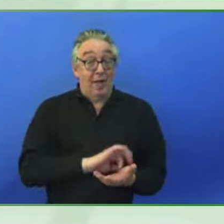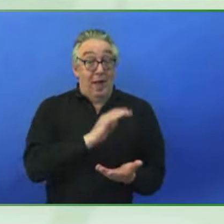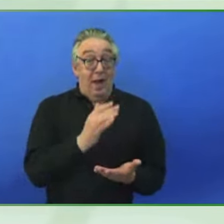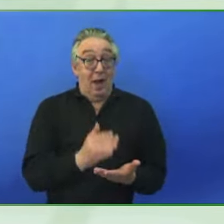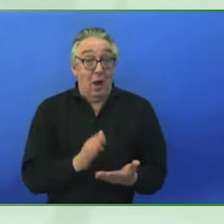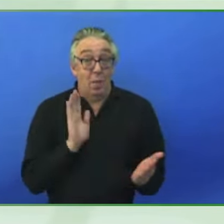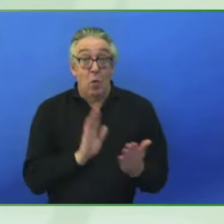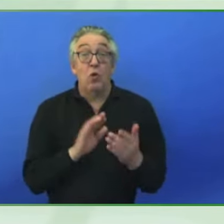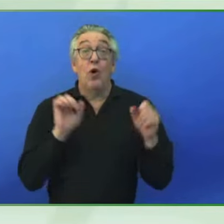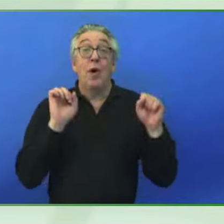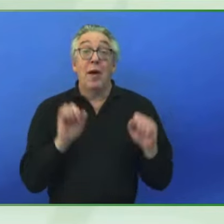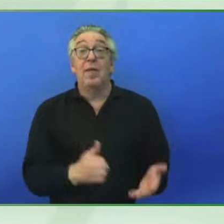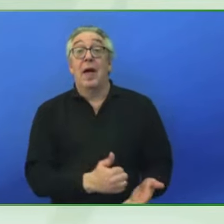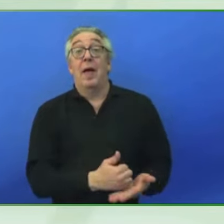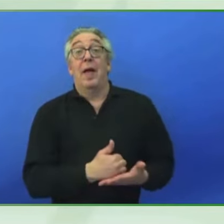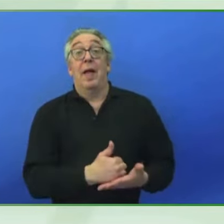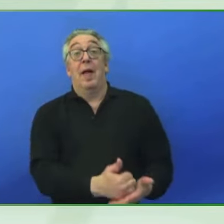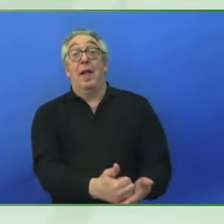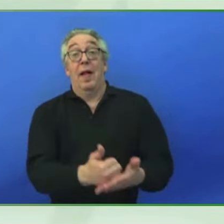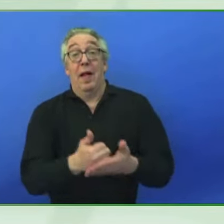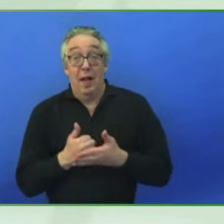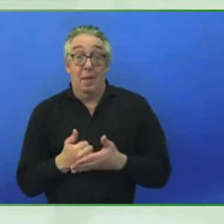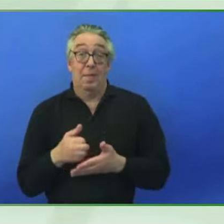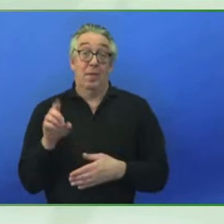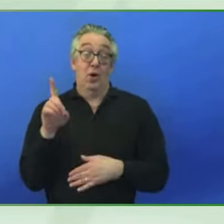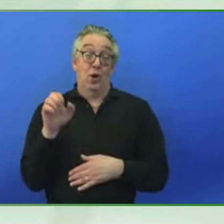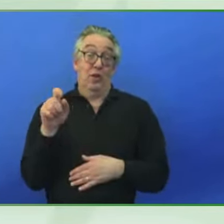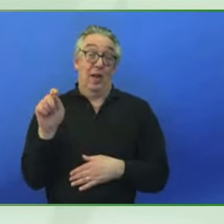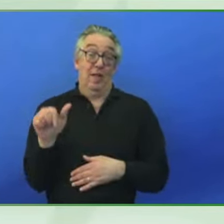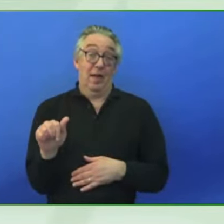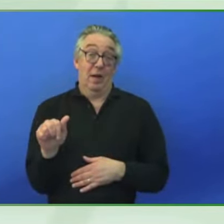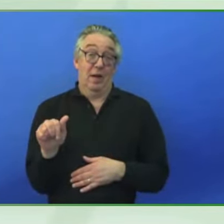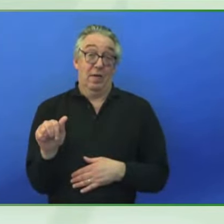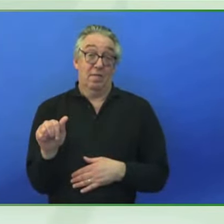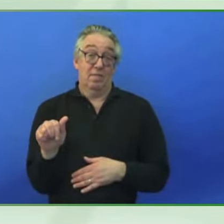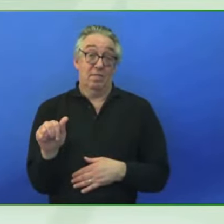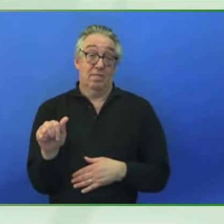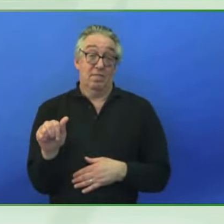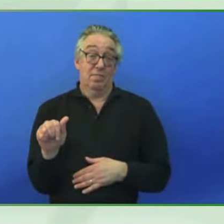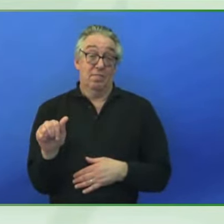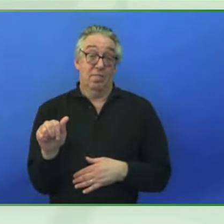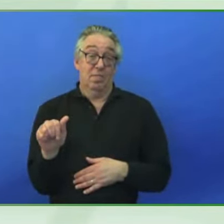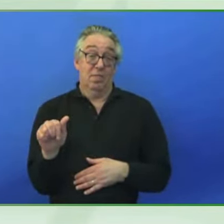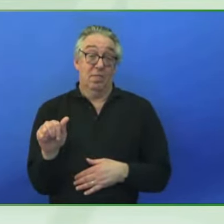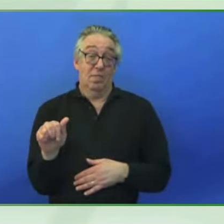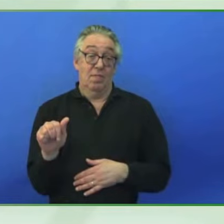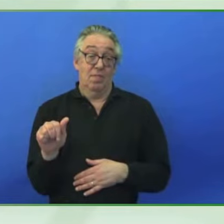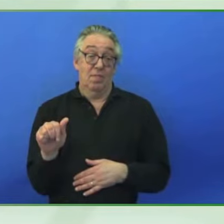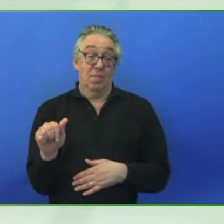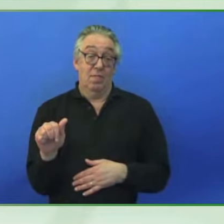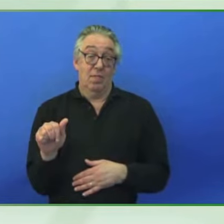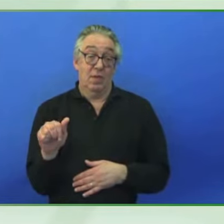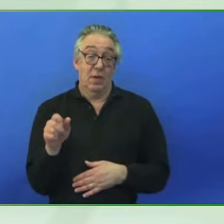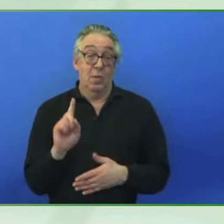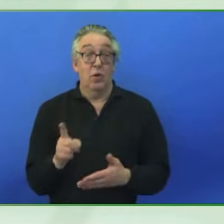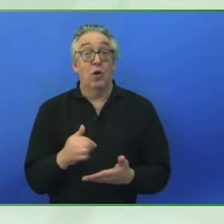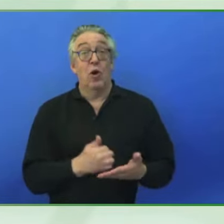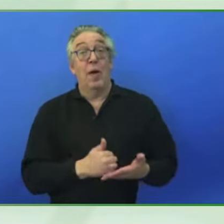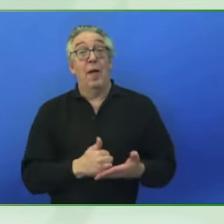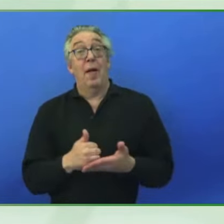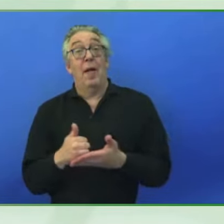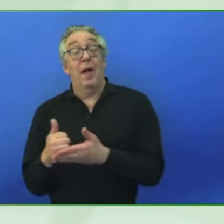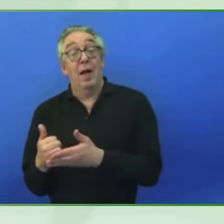enhance the data that's persistent for cities and be able to enable downstream